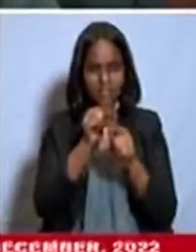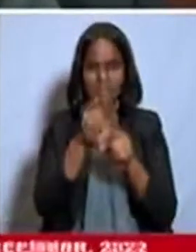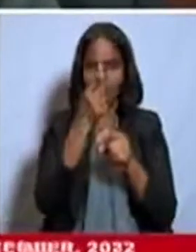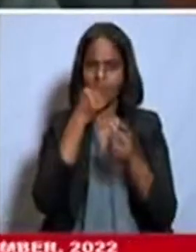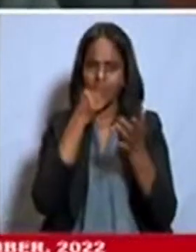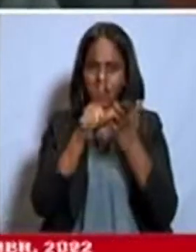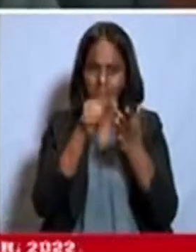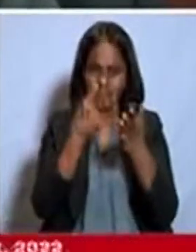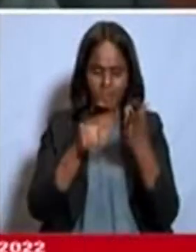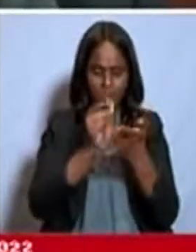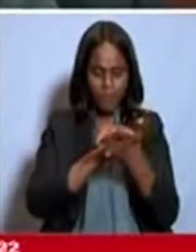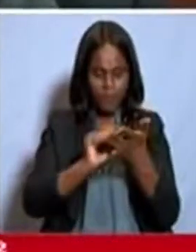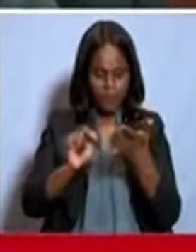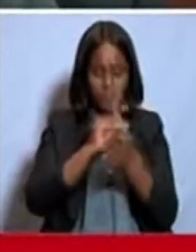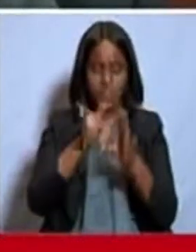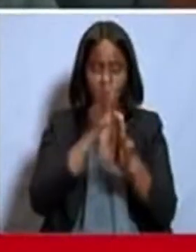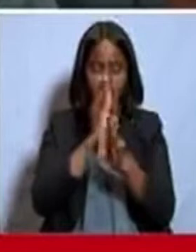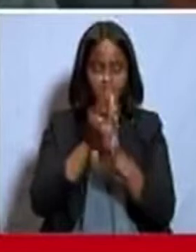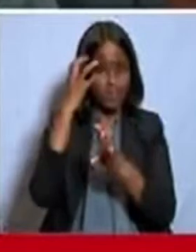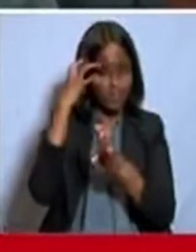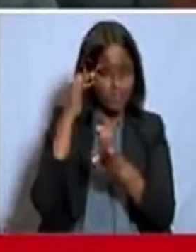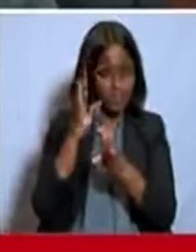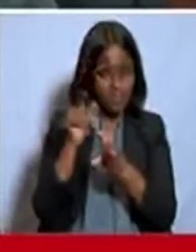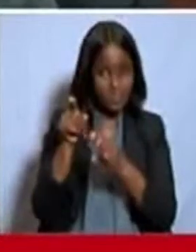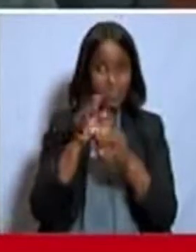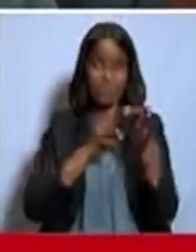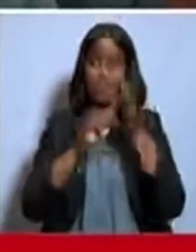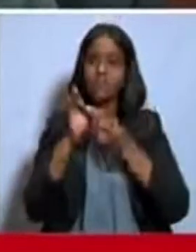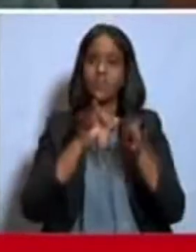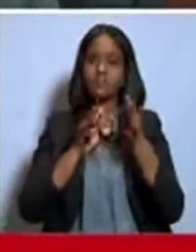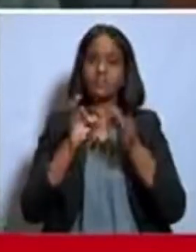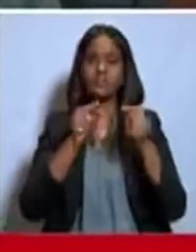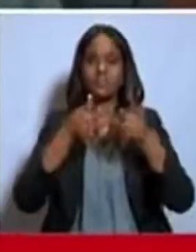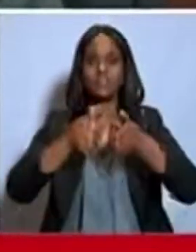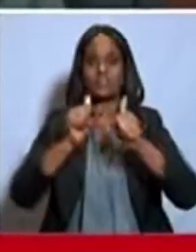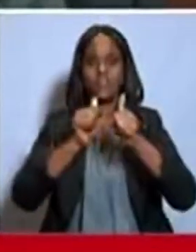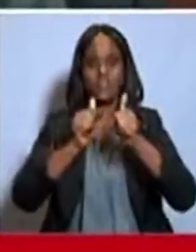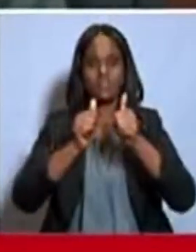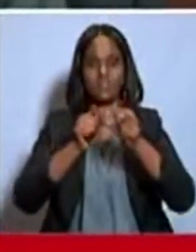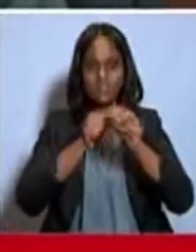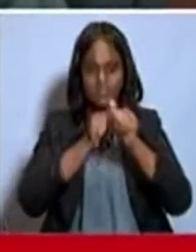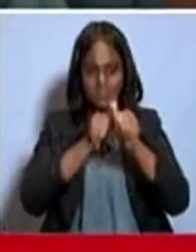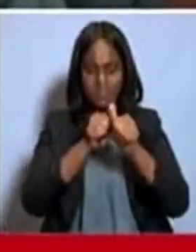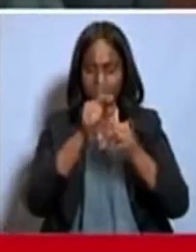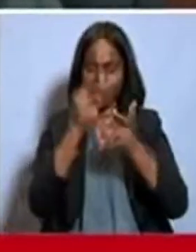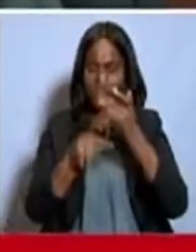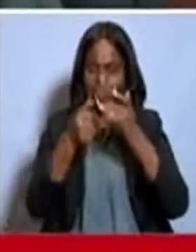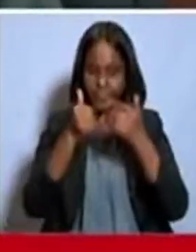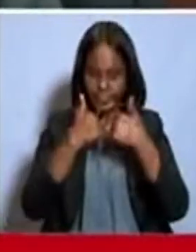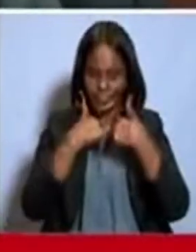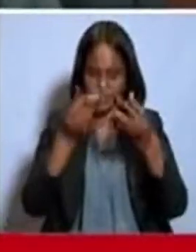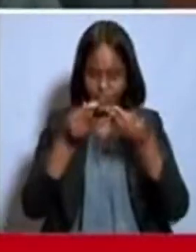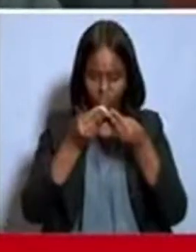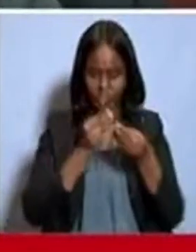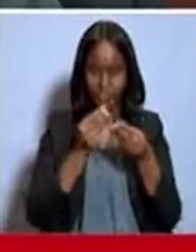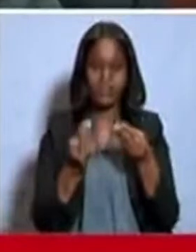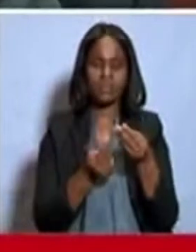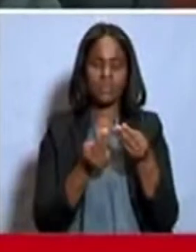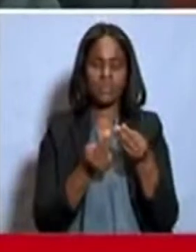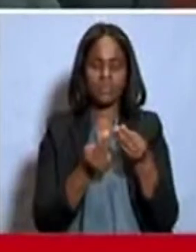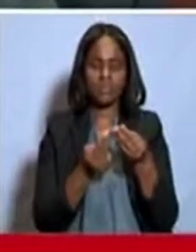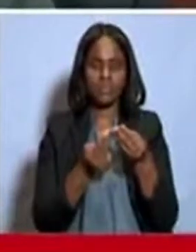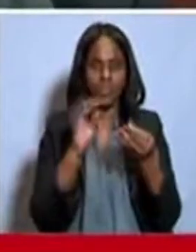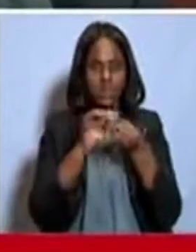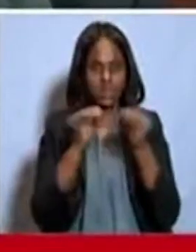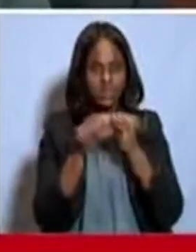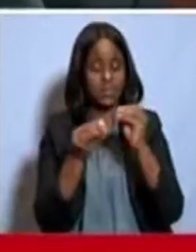letter that was written to the officer to exculpate, according to what you have given us,